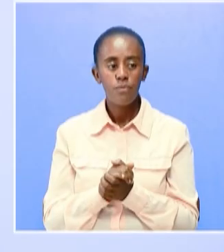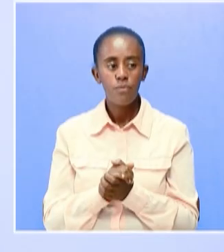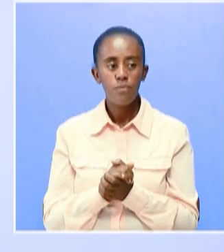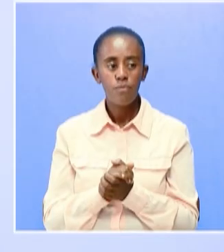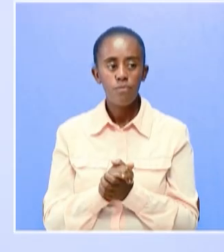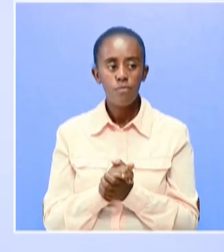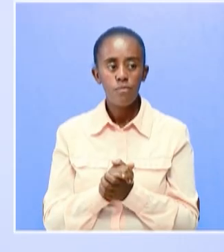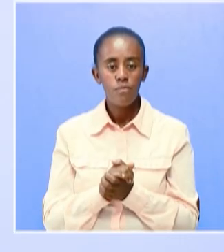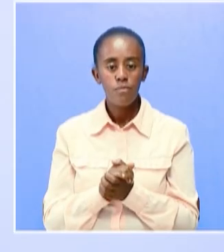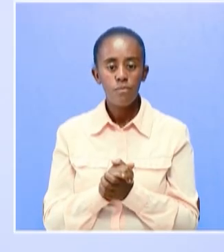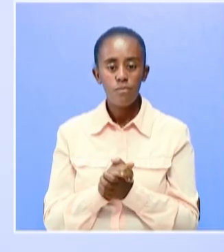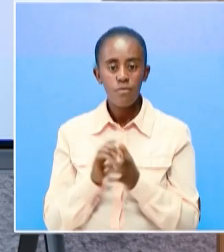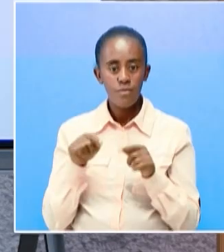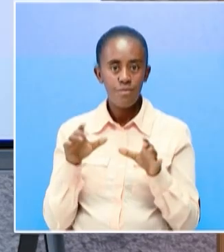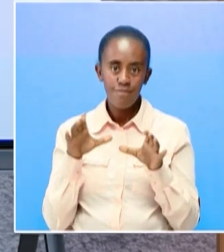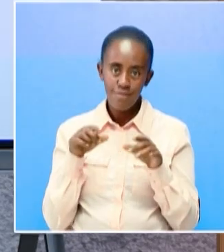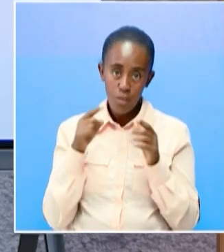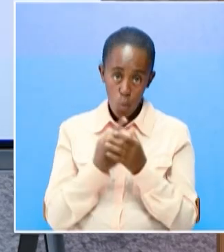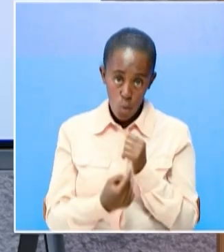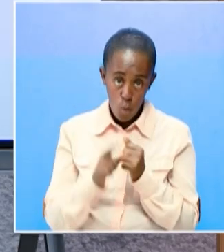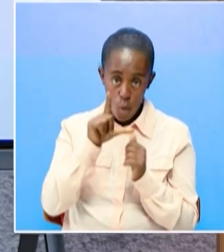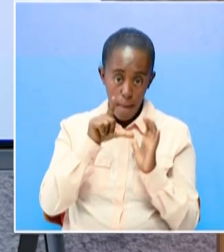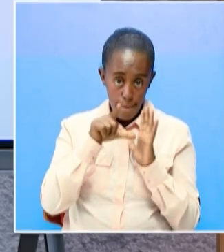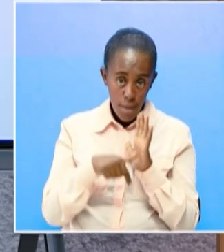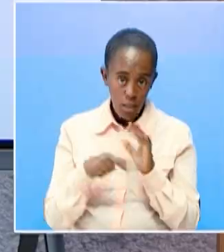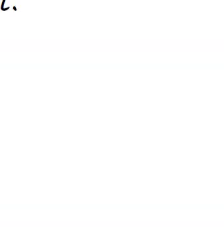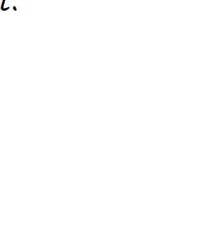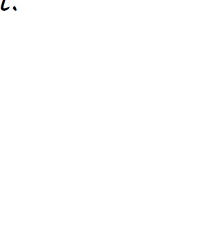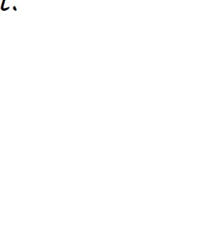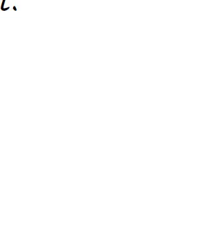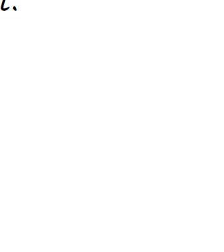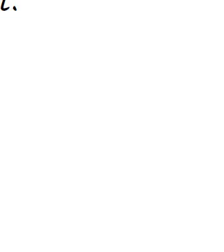That's all, student. You have only 1 minute to do this one.